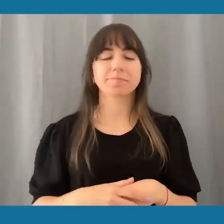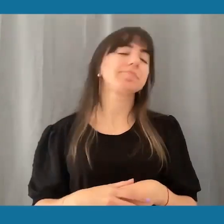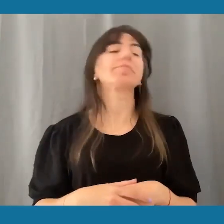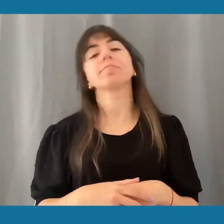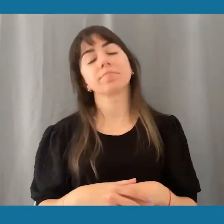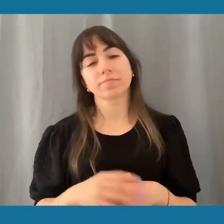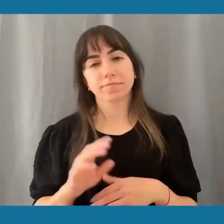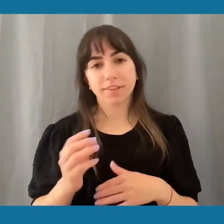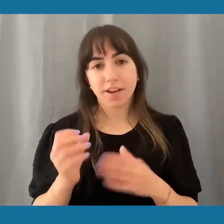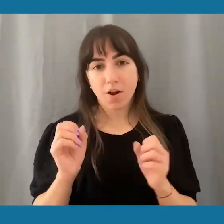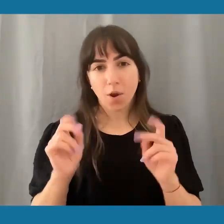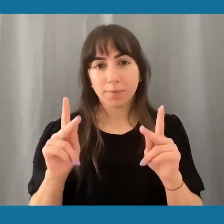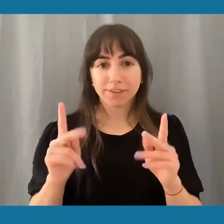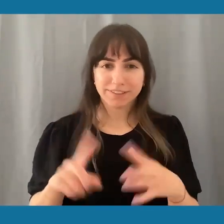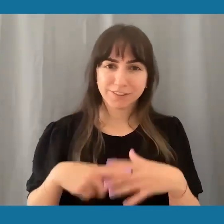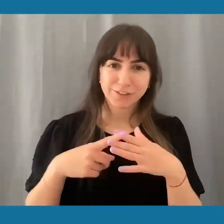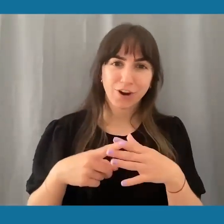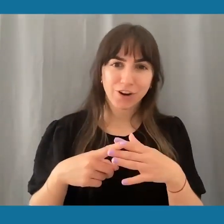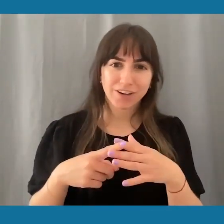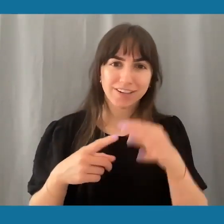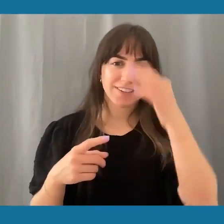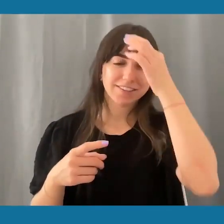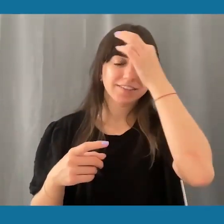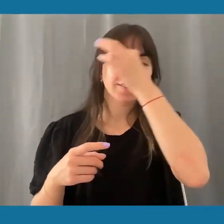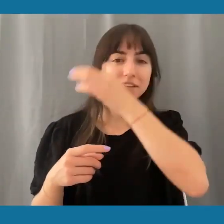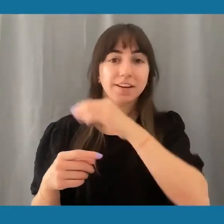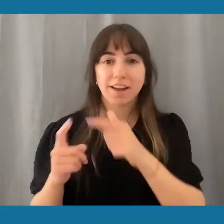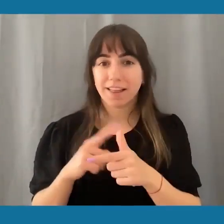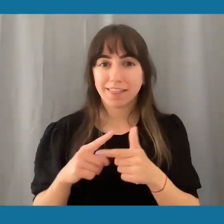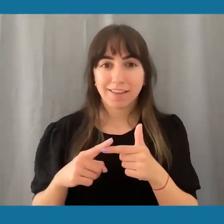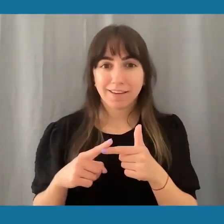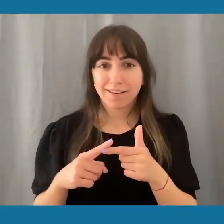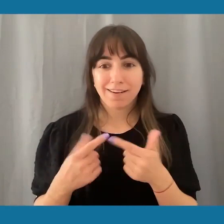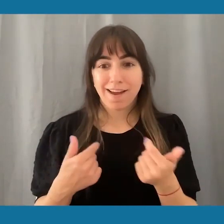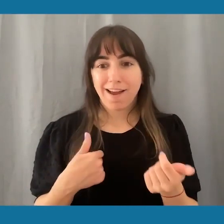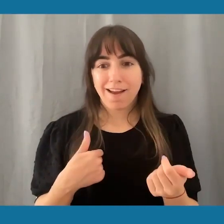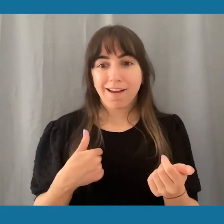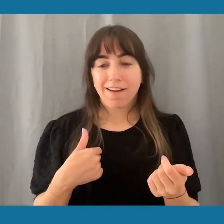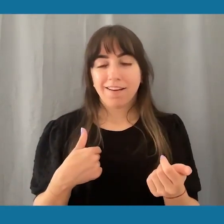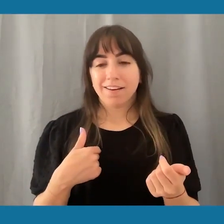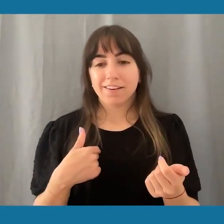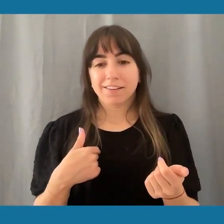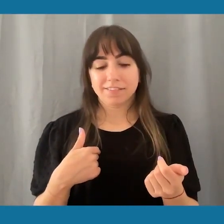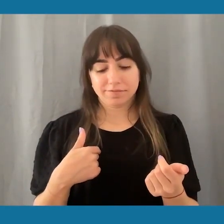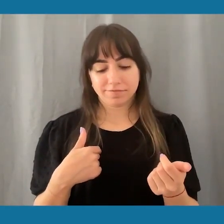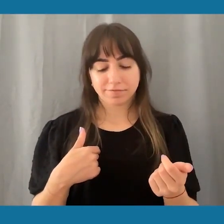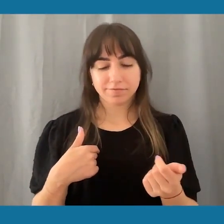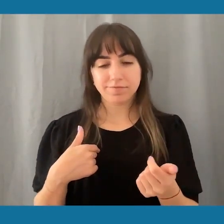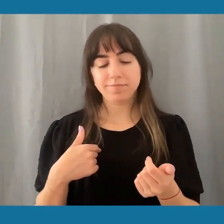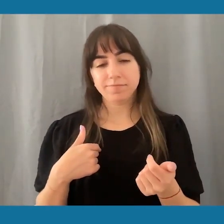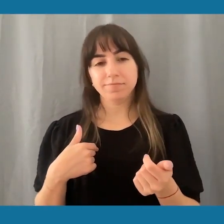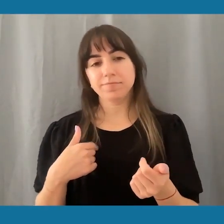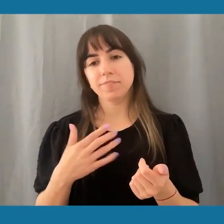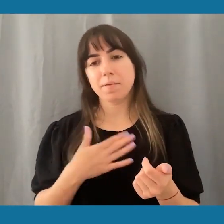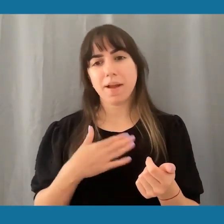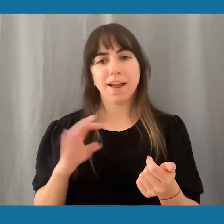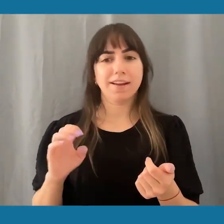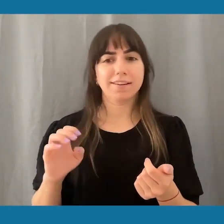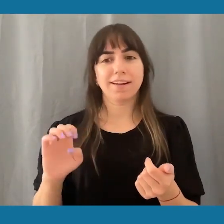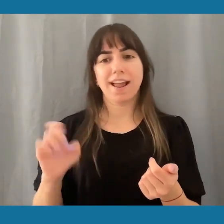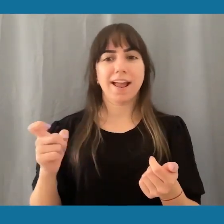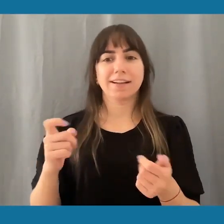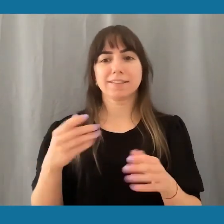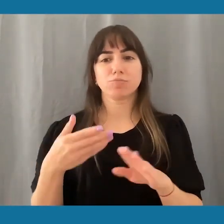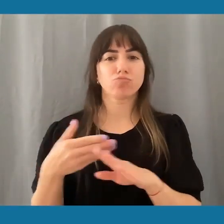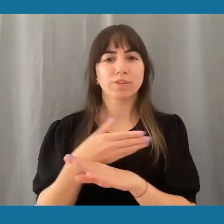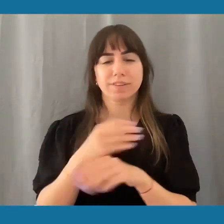my previous employer who was shutting down a group home. And because of that opportunity, I